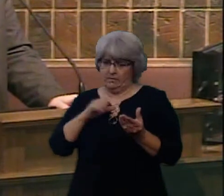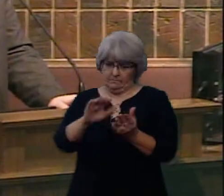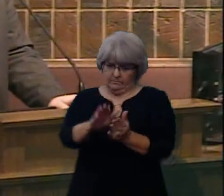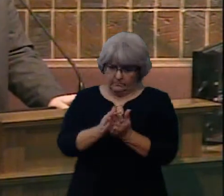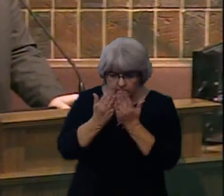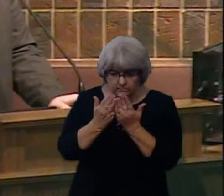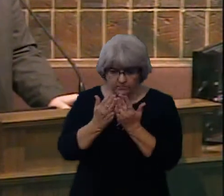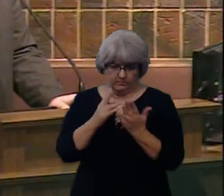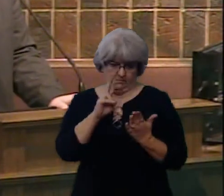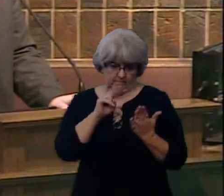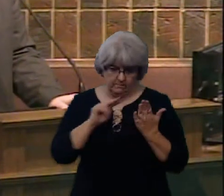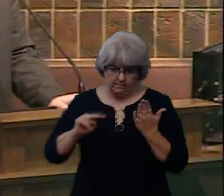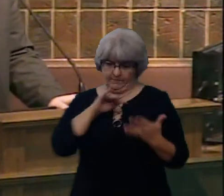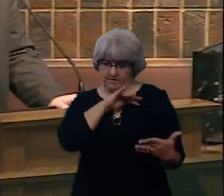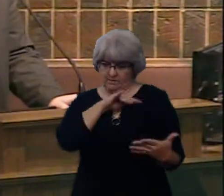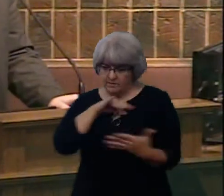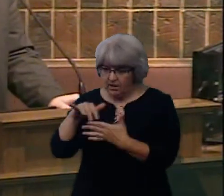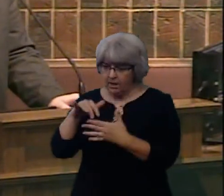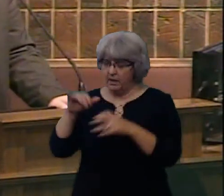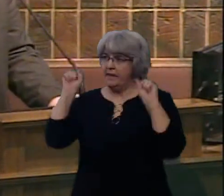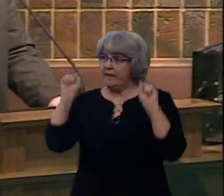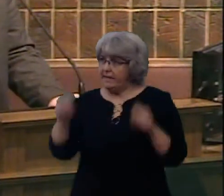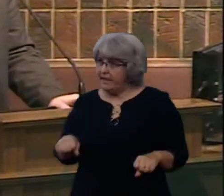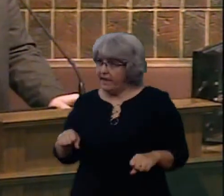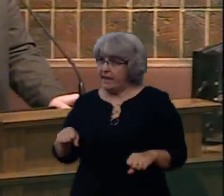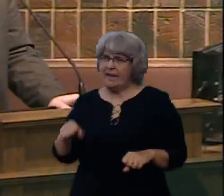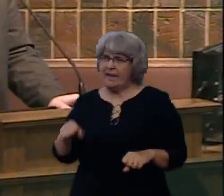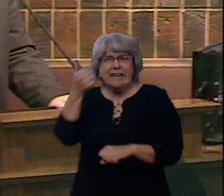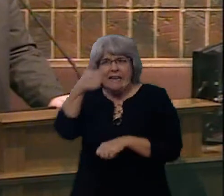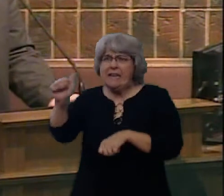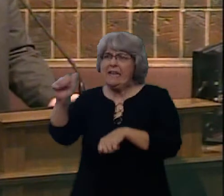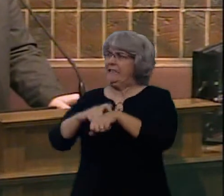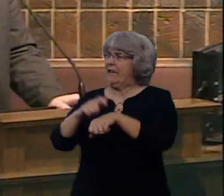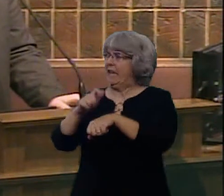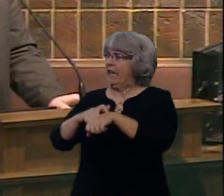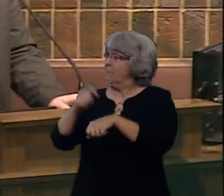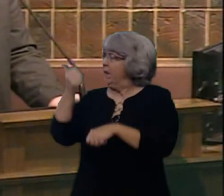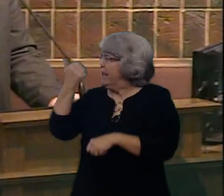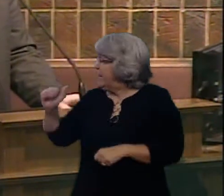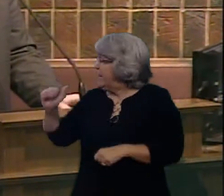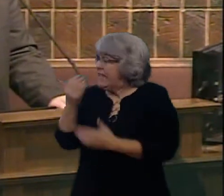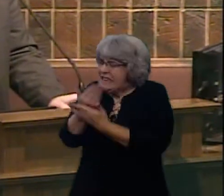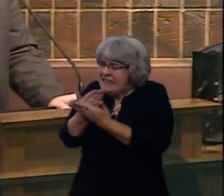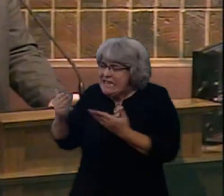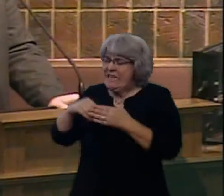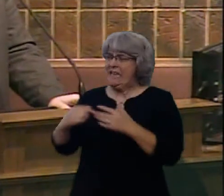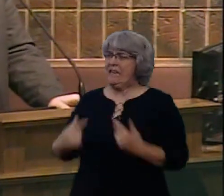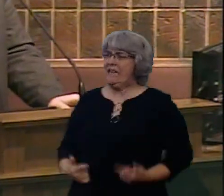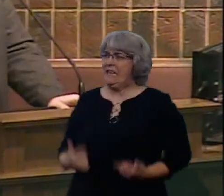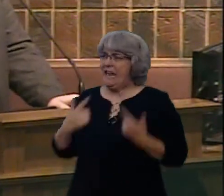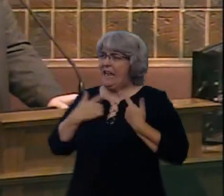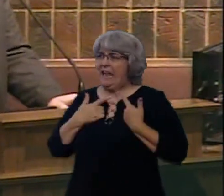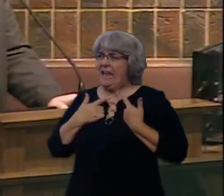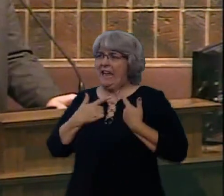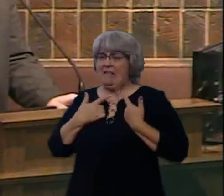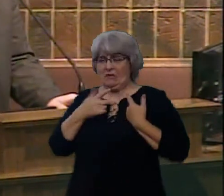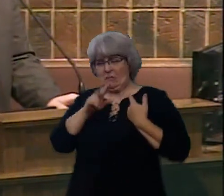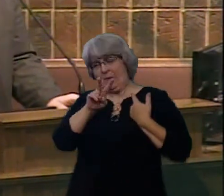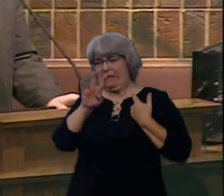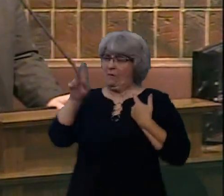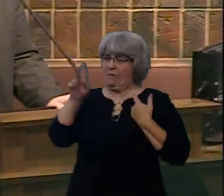any time. That we can look to God's Word in any aspect of our life, anytime, day or night,